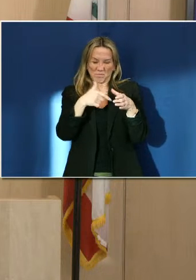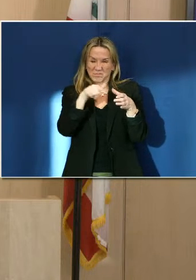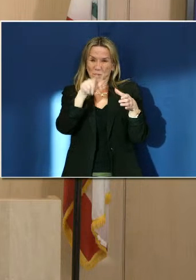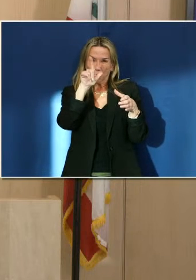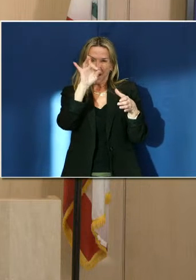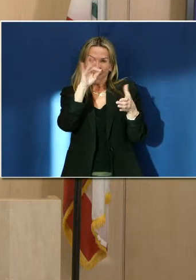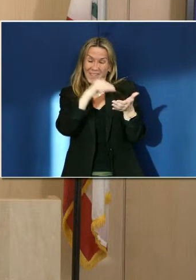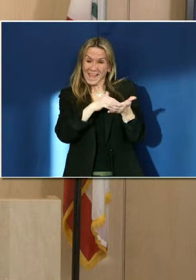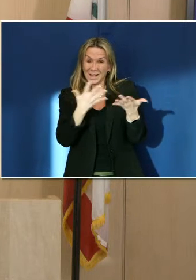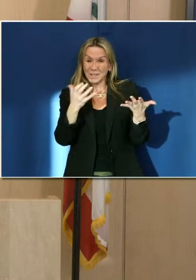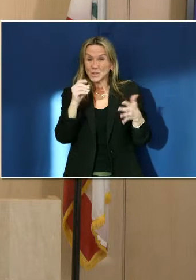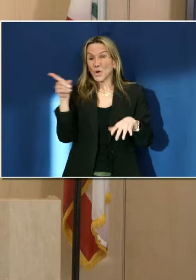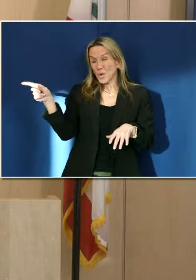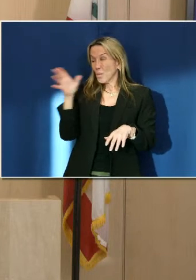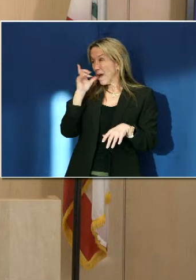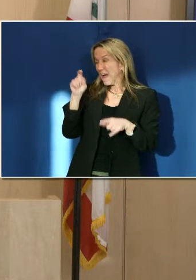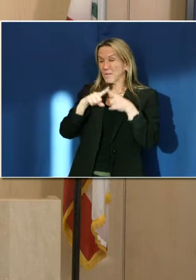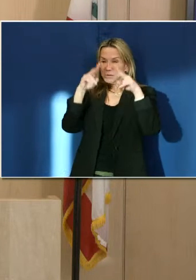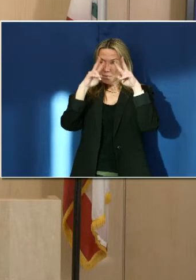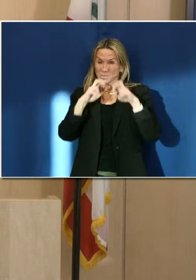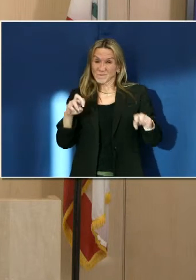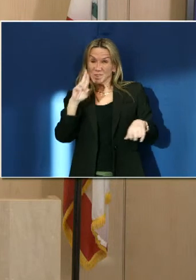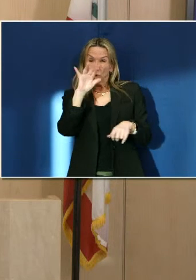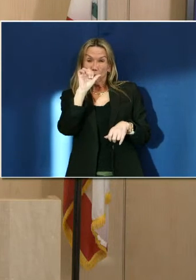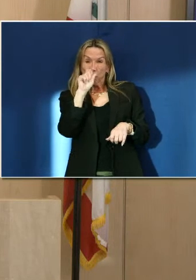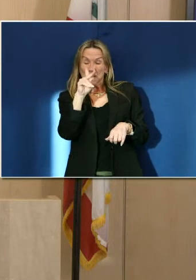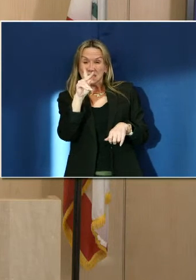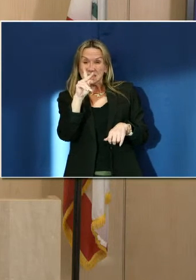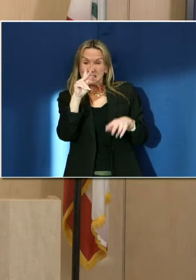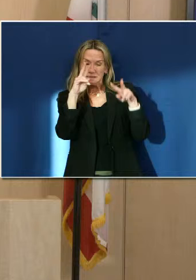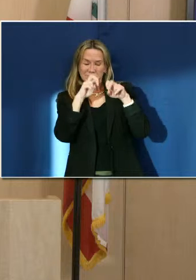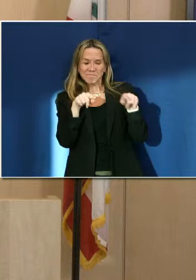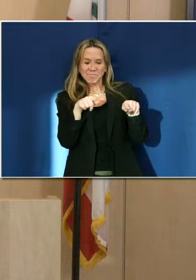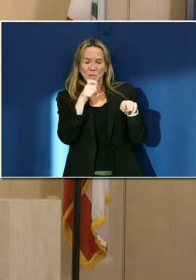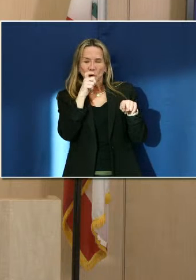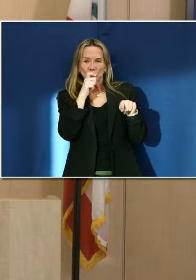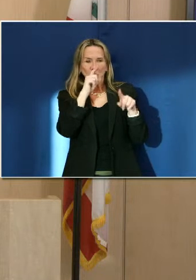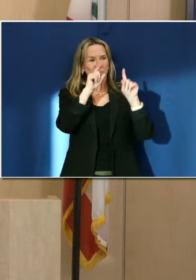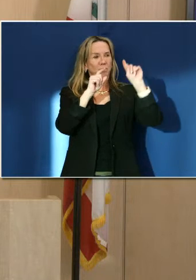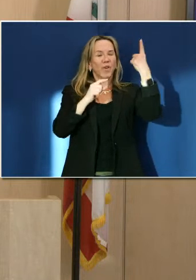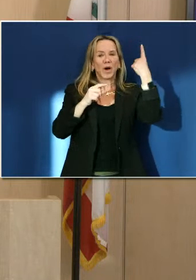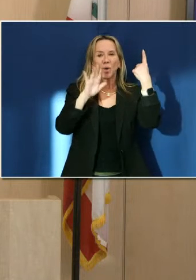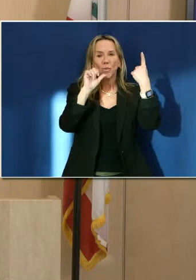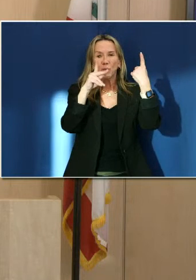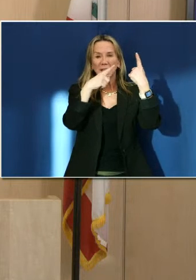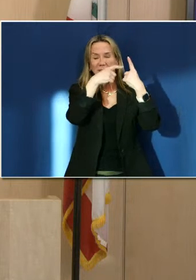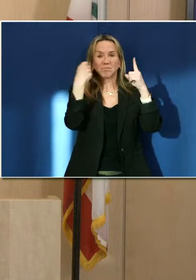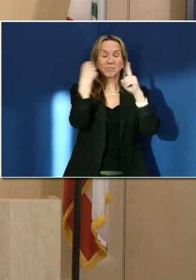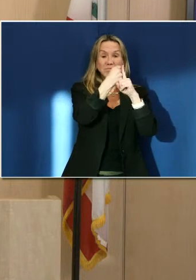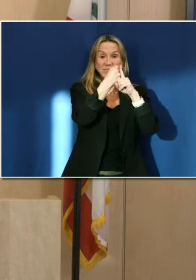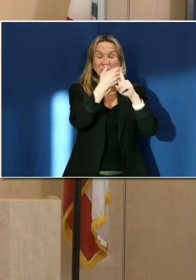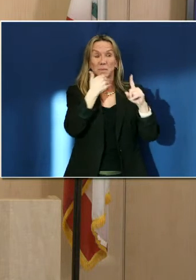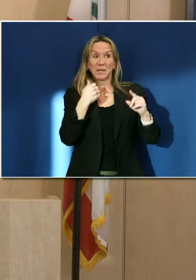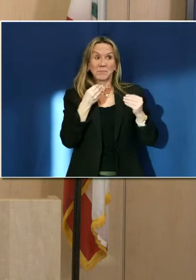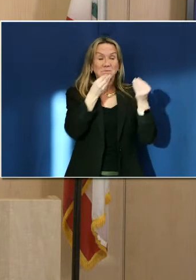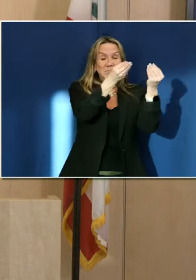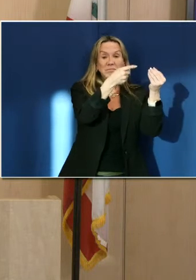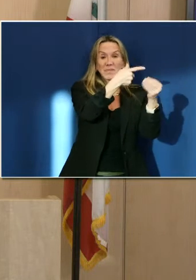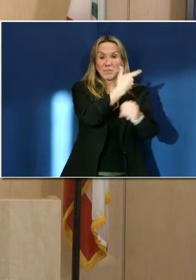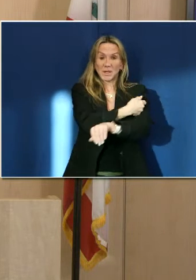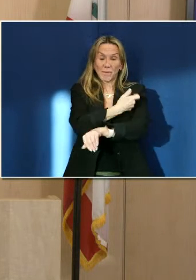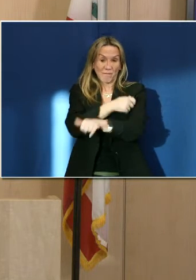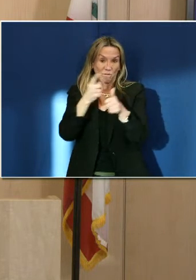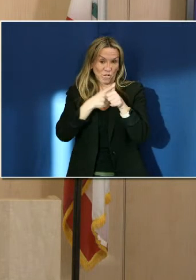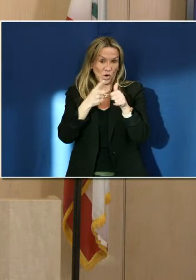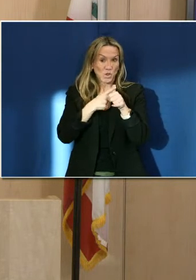you have to do is a bit of a risk analysis and say who's at the greatest risk of becoming infected. Is that right? Can you talk a little bit about how you guys are